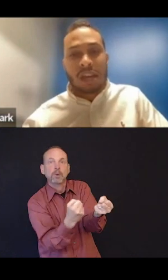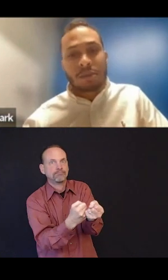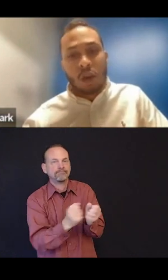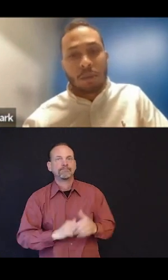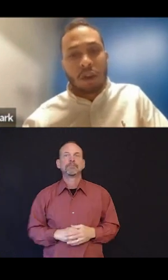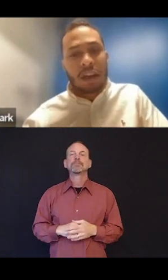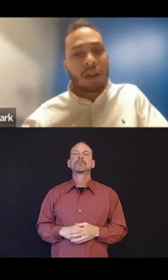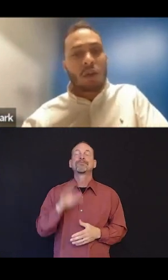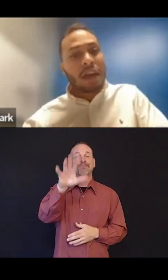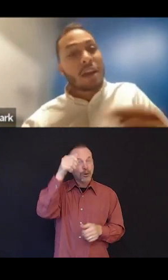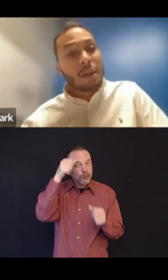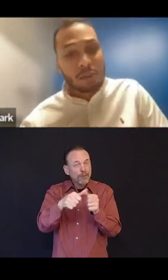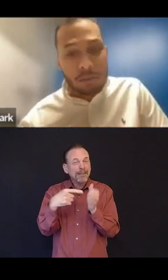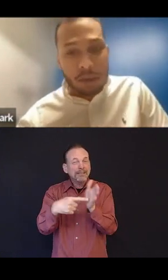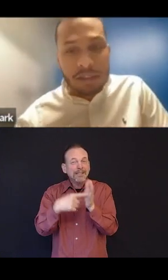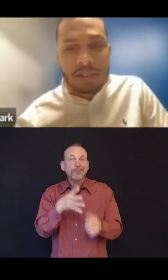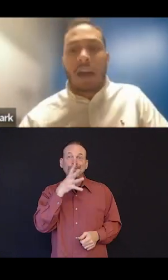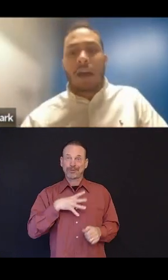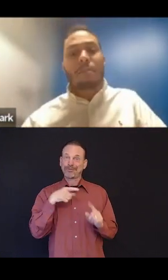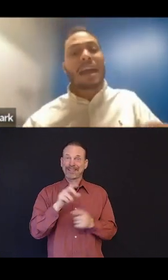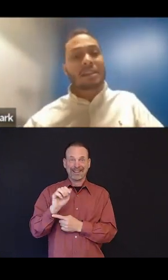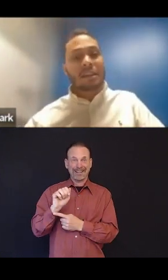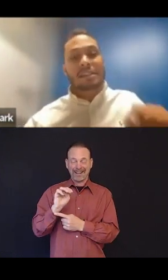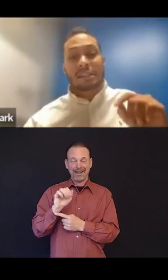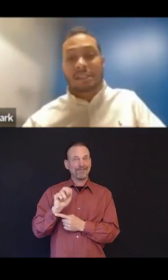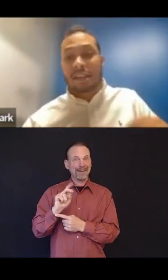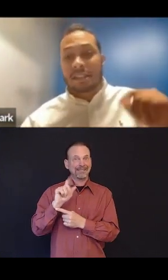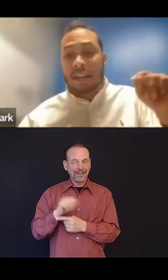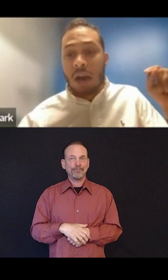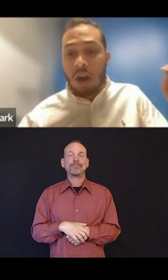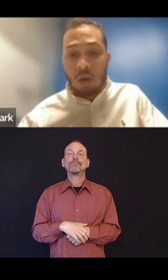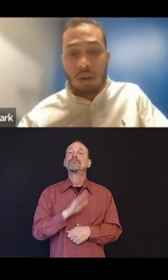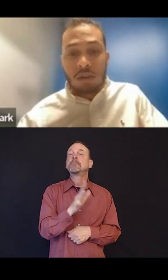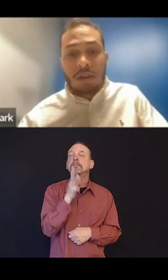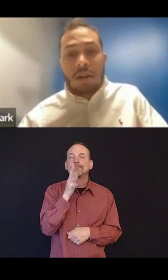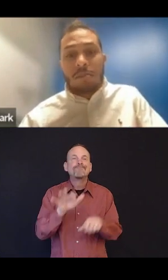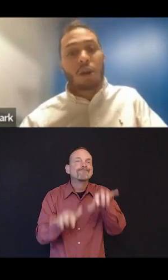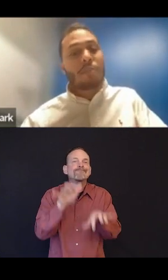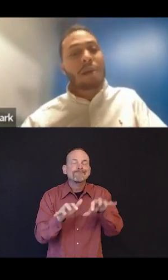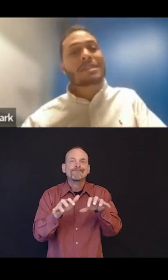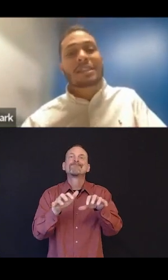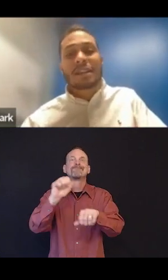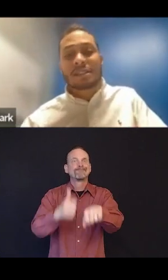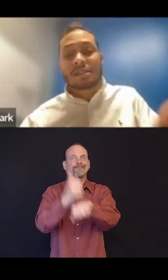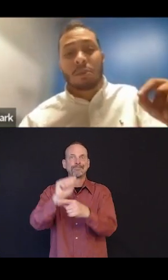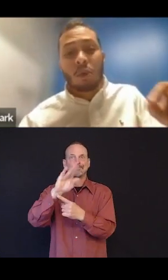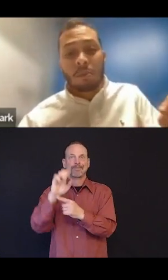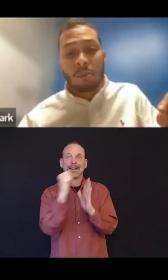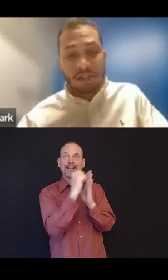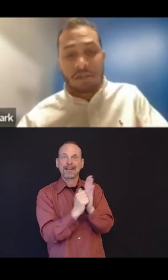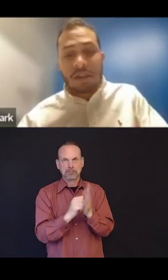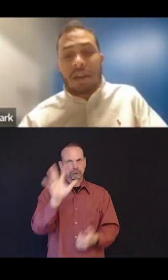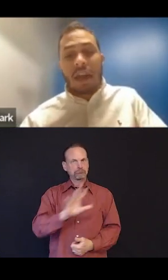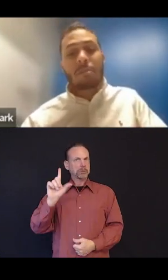mom was able to open her account online in about 20 minutes. Amanda is listed as the account owner, but her mom is listed as the